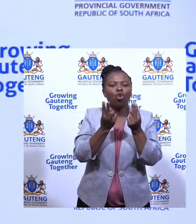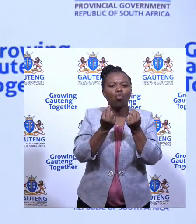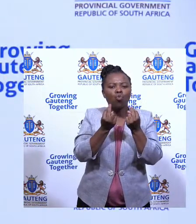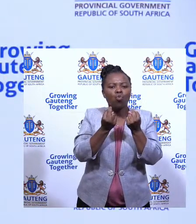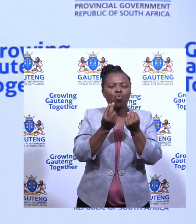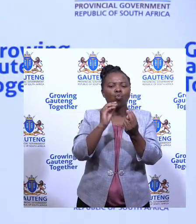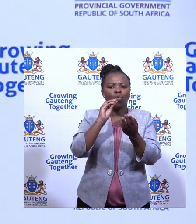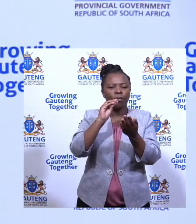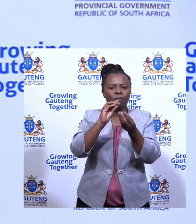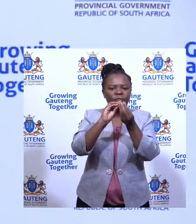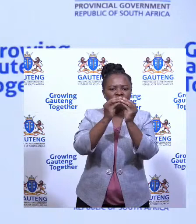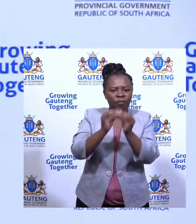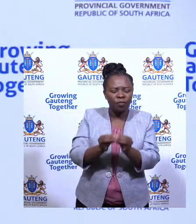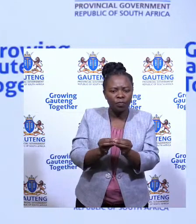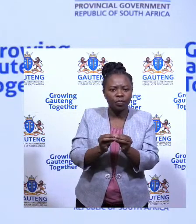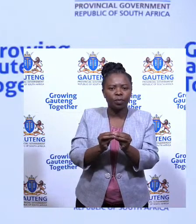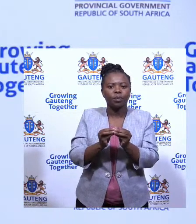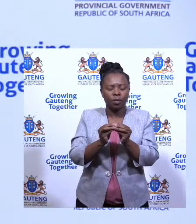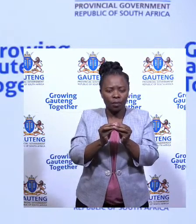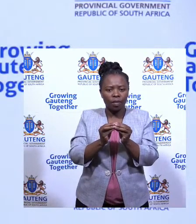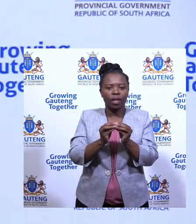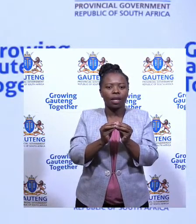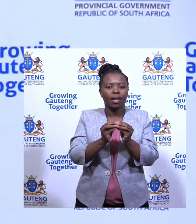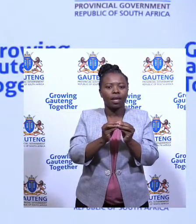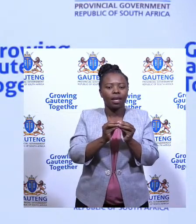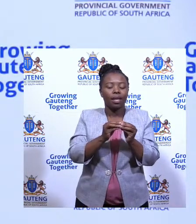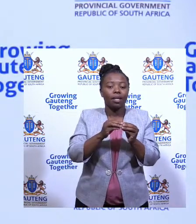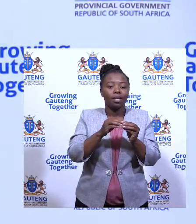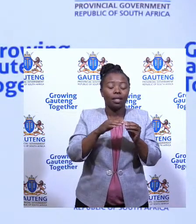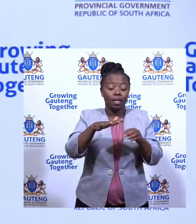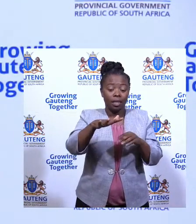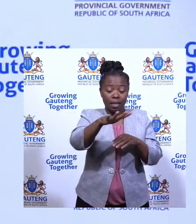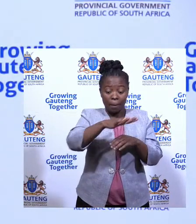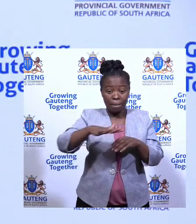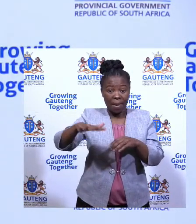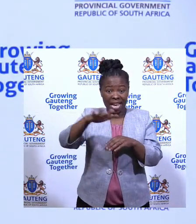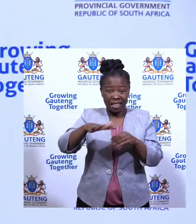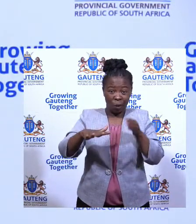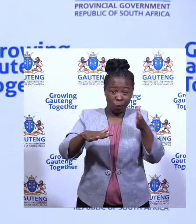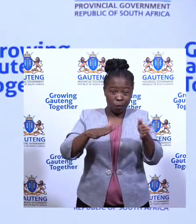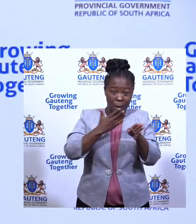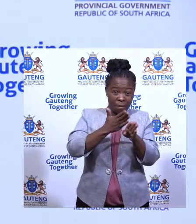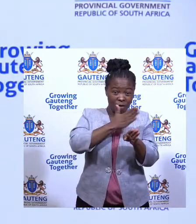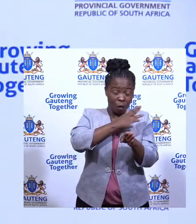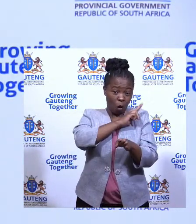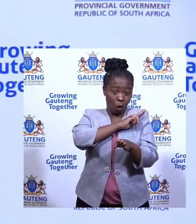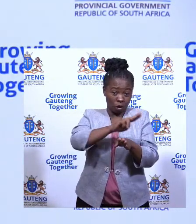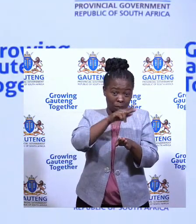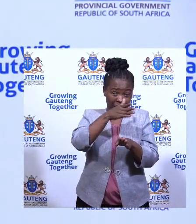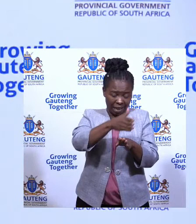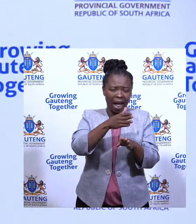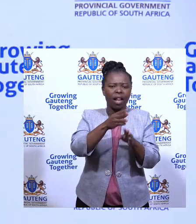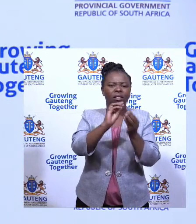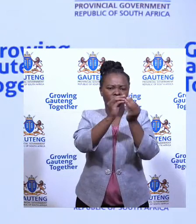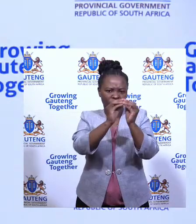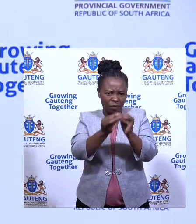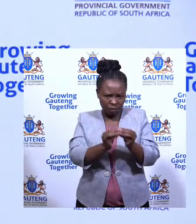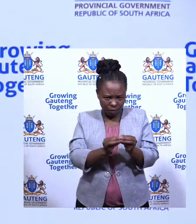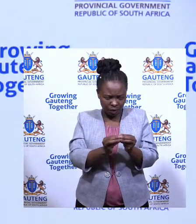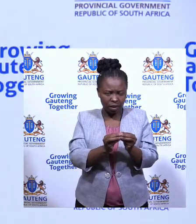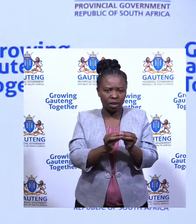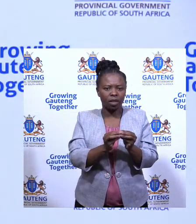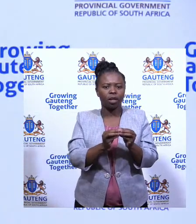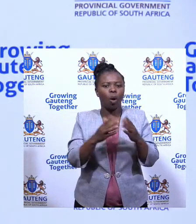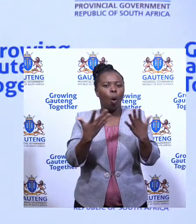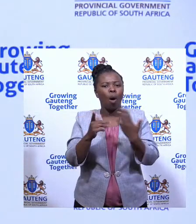installations, conversions of existing spaces in hospitals, as well as additional capacity through